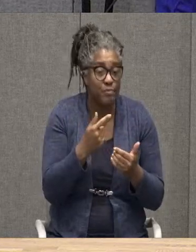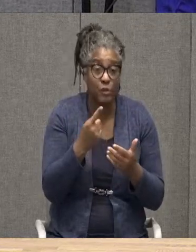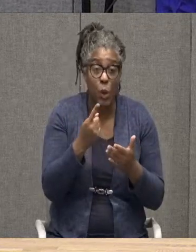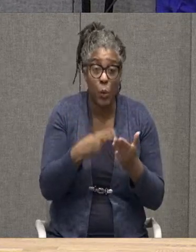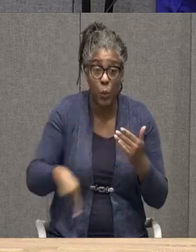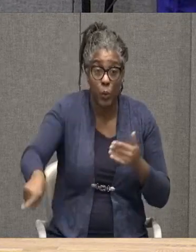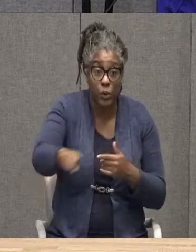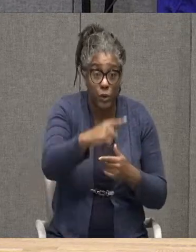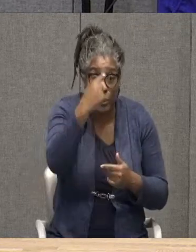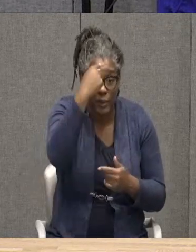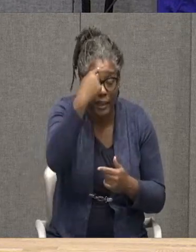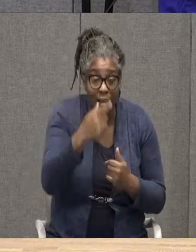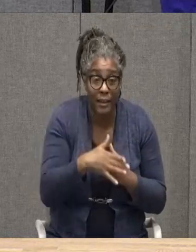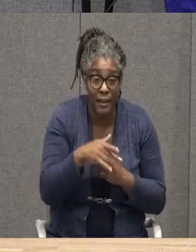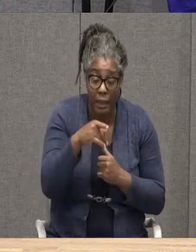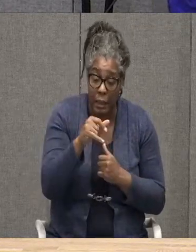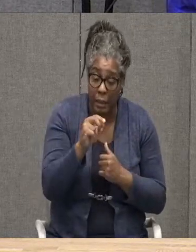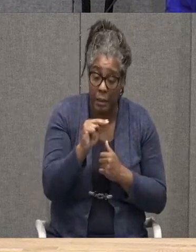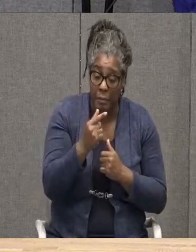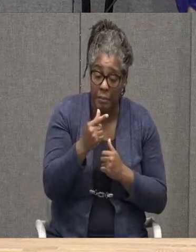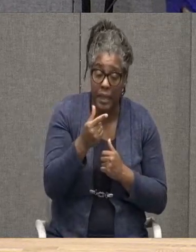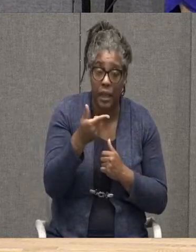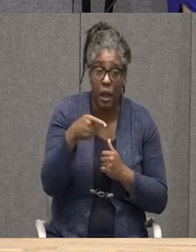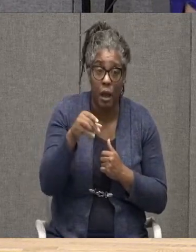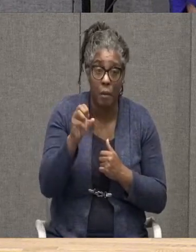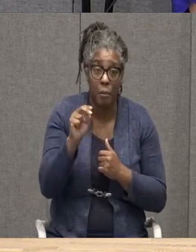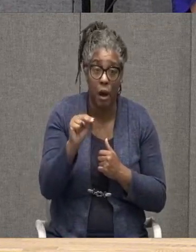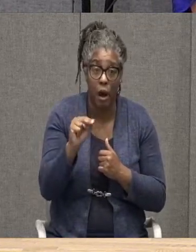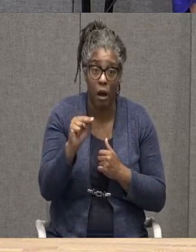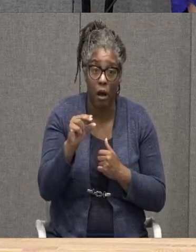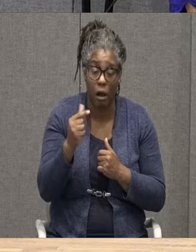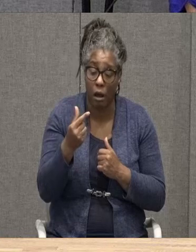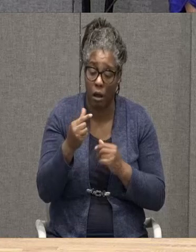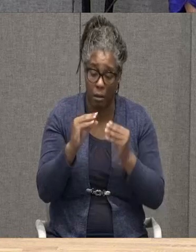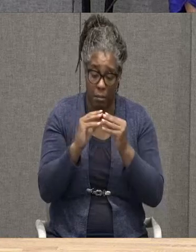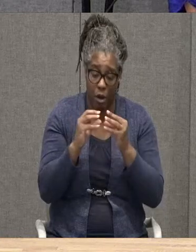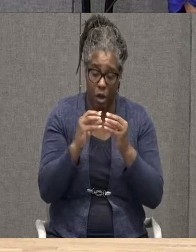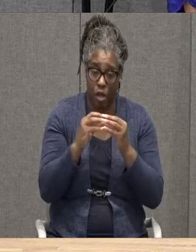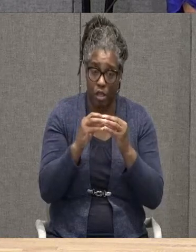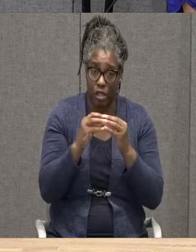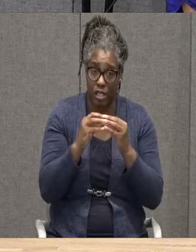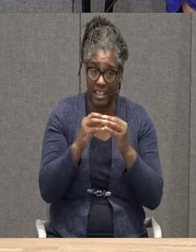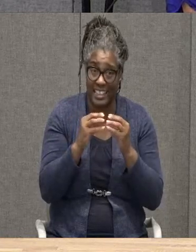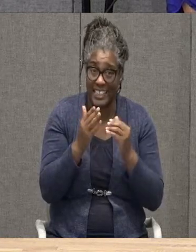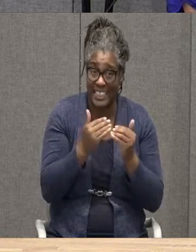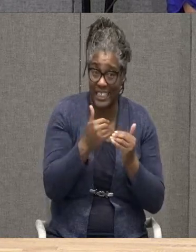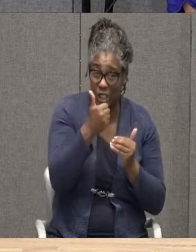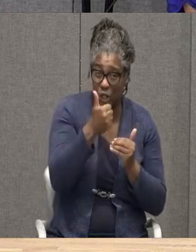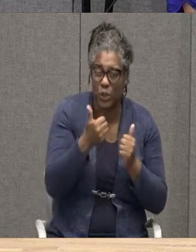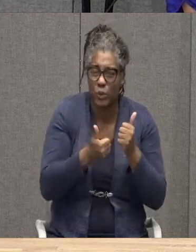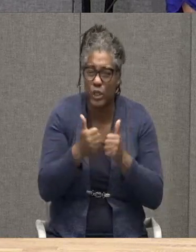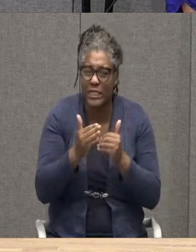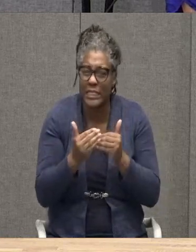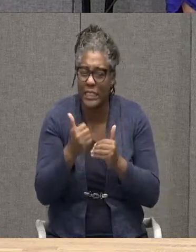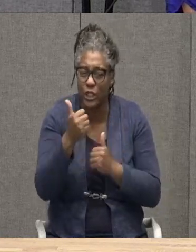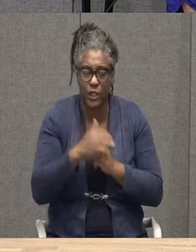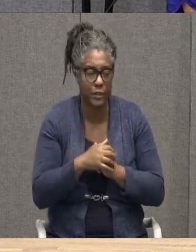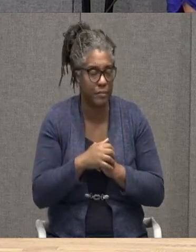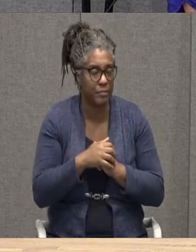Do you think the ping pong ball would be easier, or do you think the balloon would be easier? You know, the balloon, I think, was